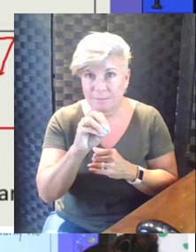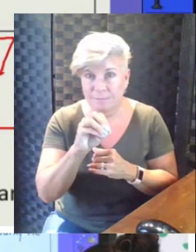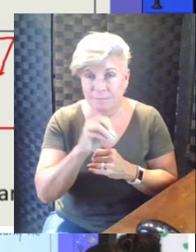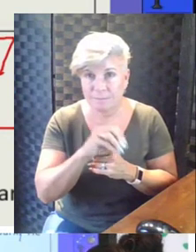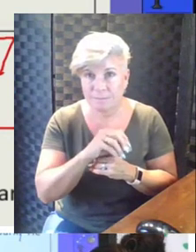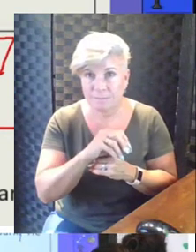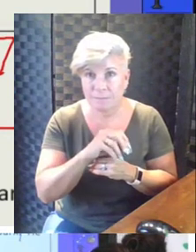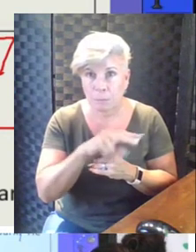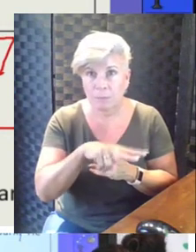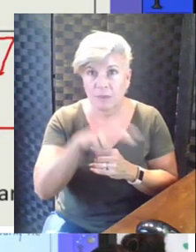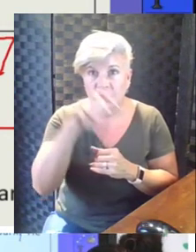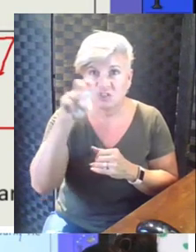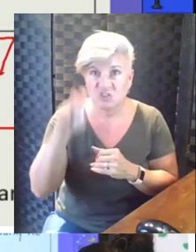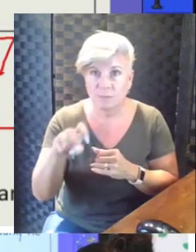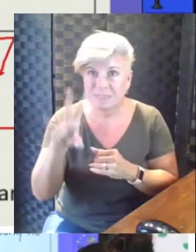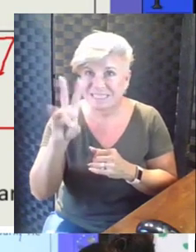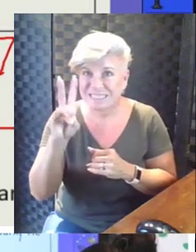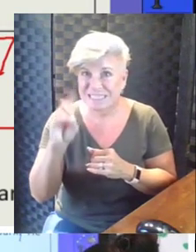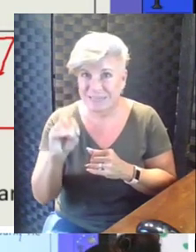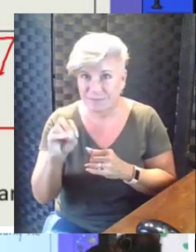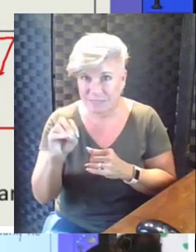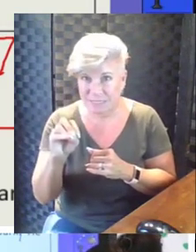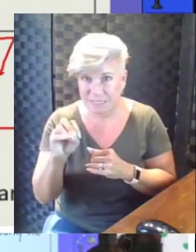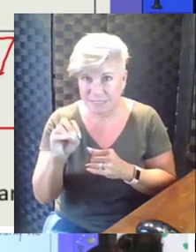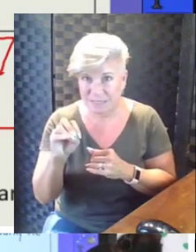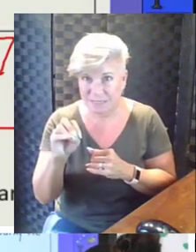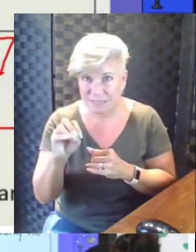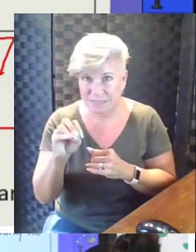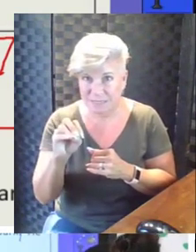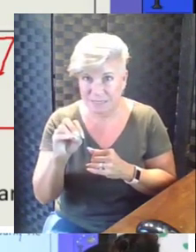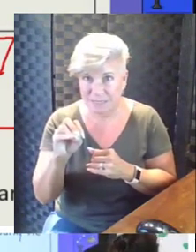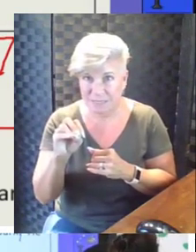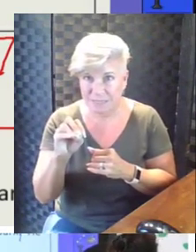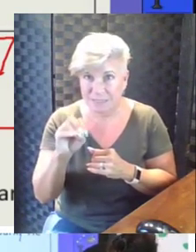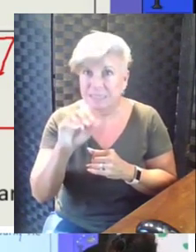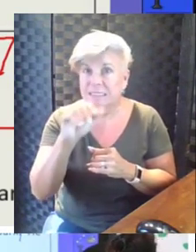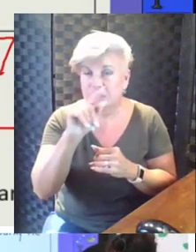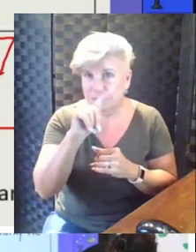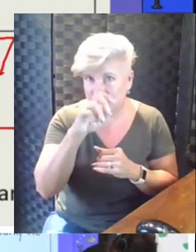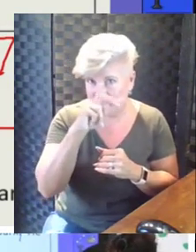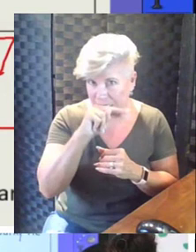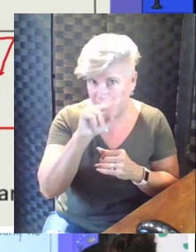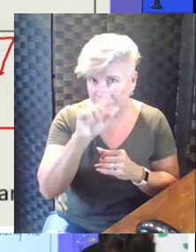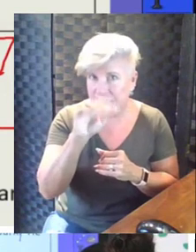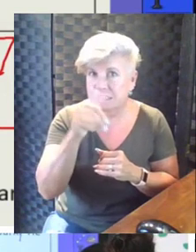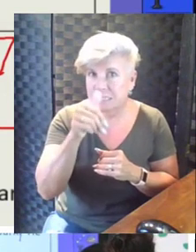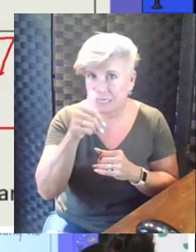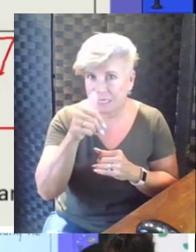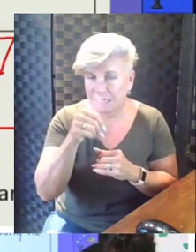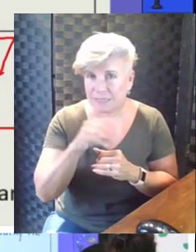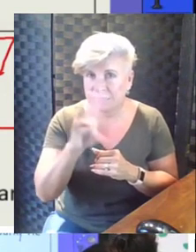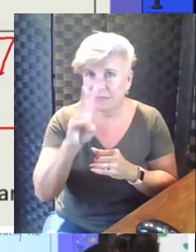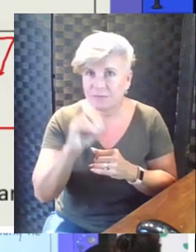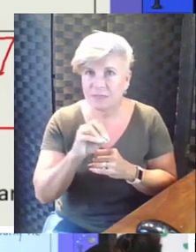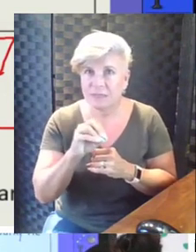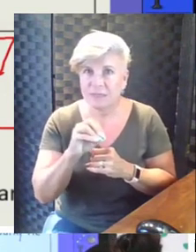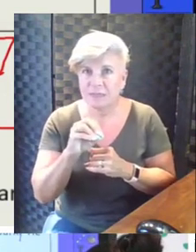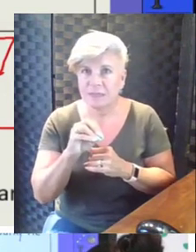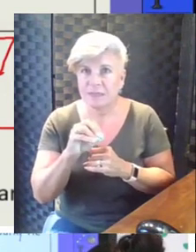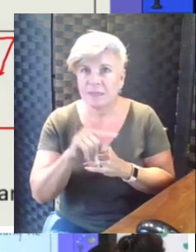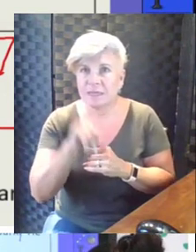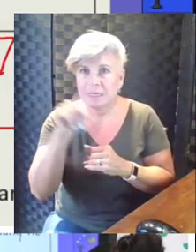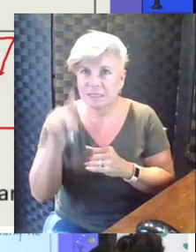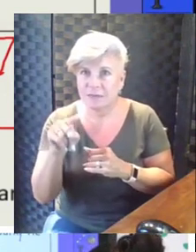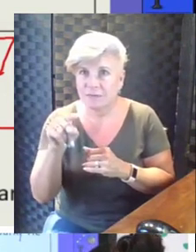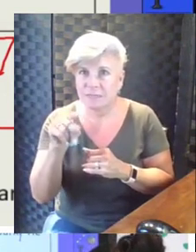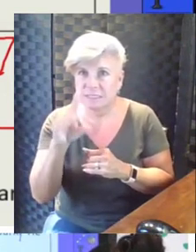60. I need to get to 70, so that's a 10. A jump of 10 gets me to 70,